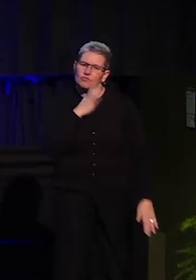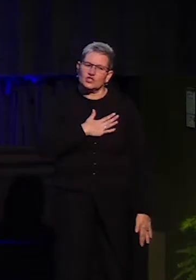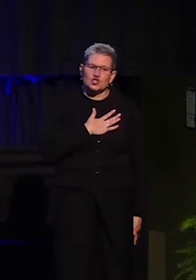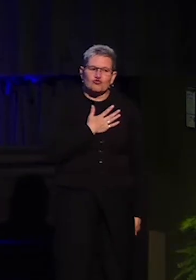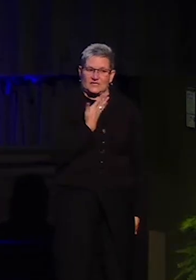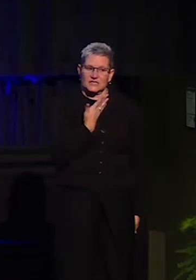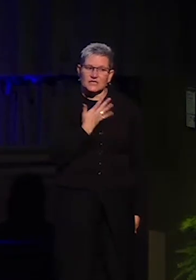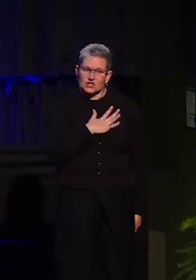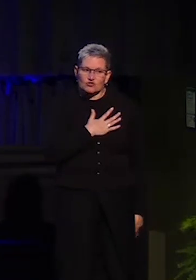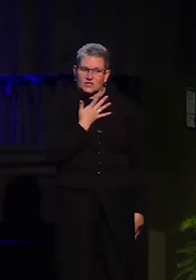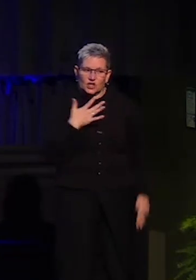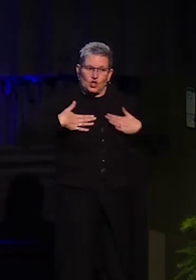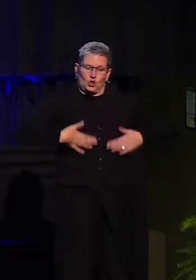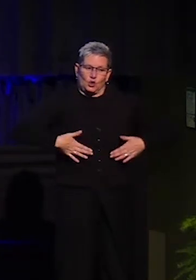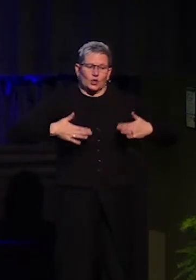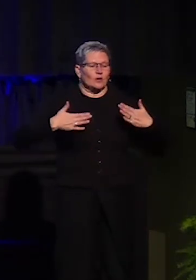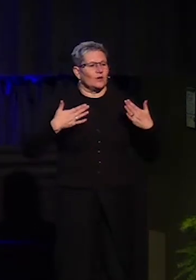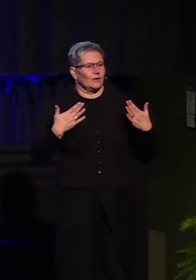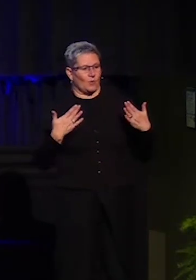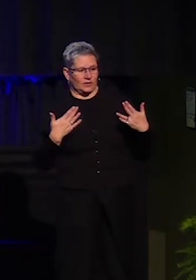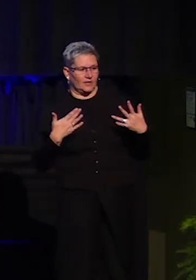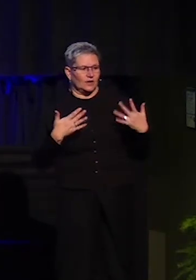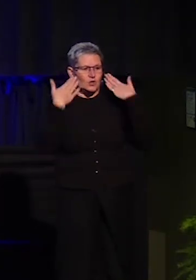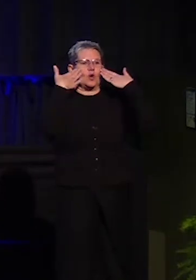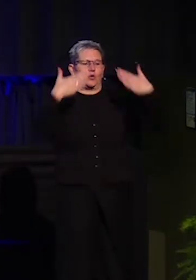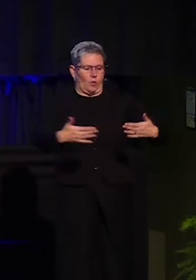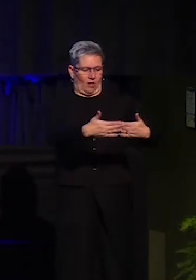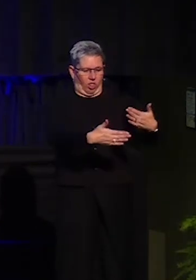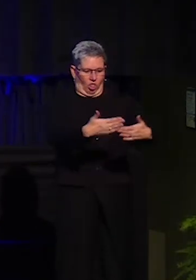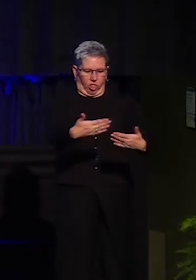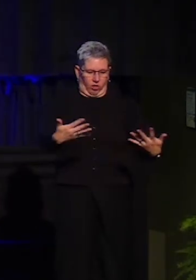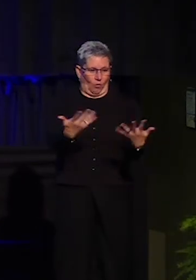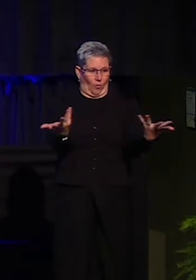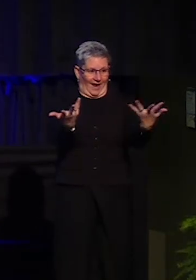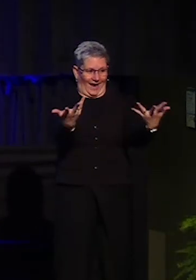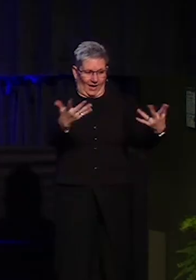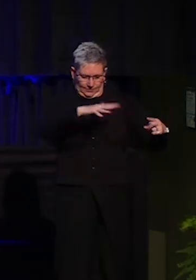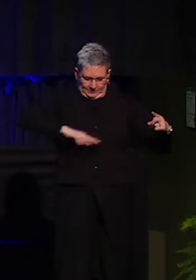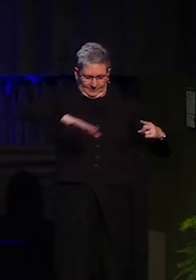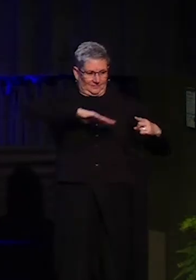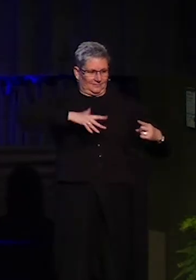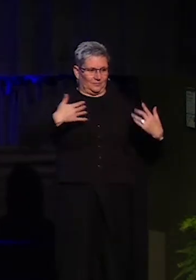interesting quirk of the human body not being able to know where its bits